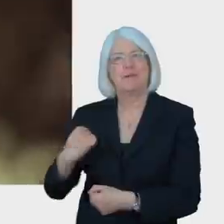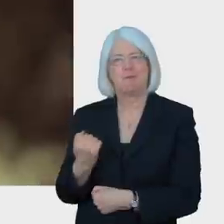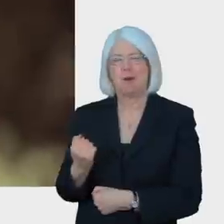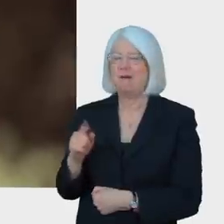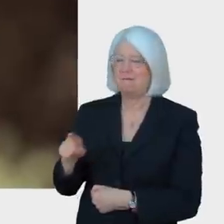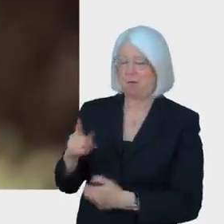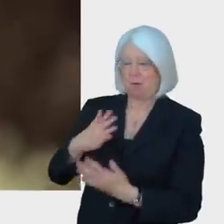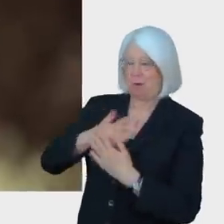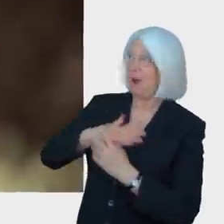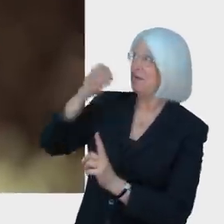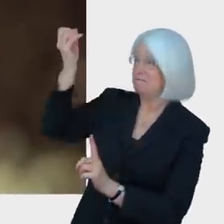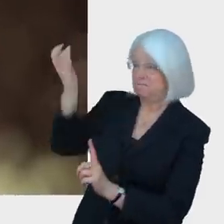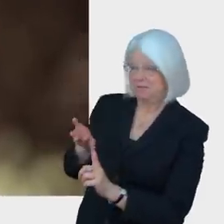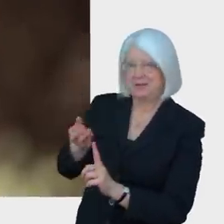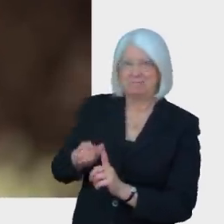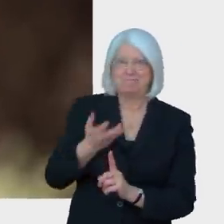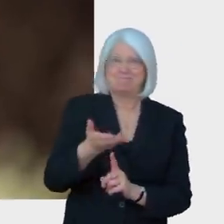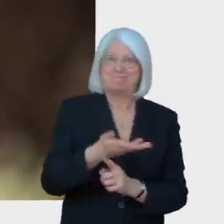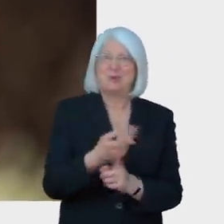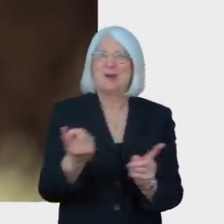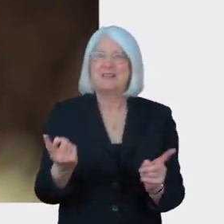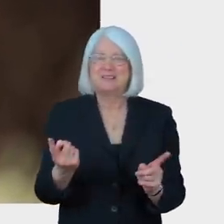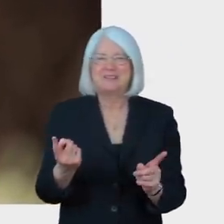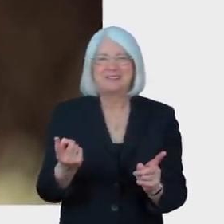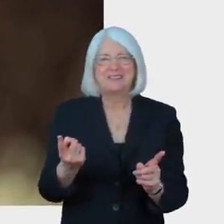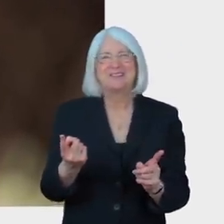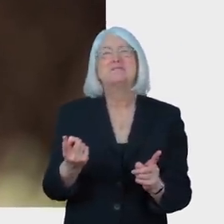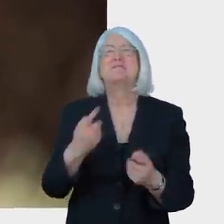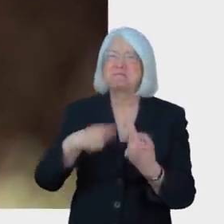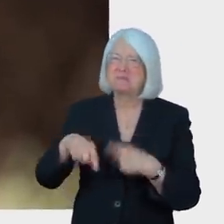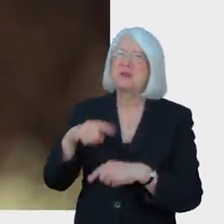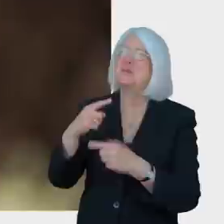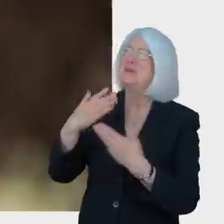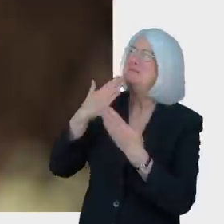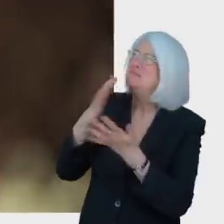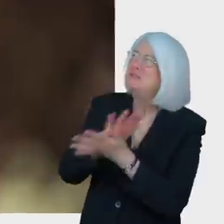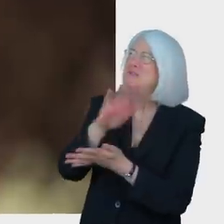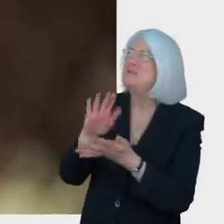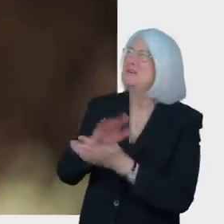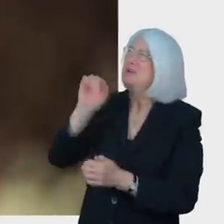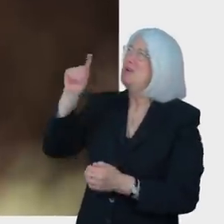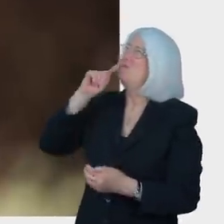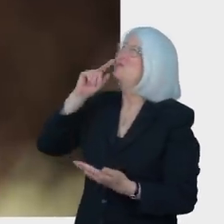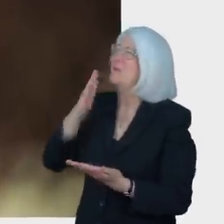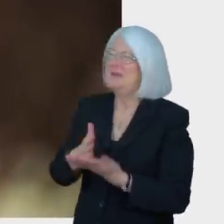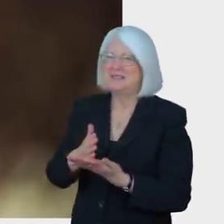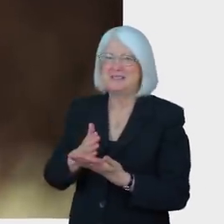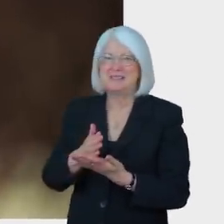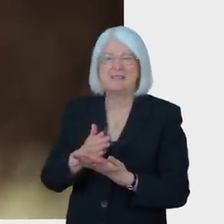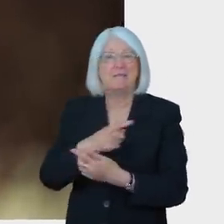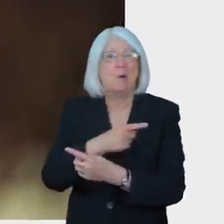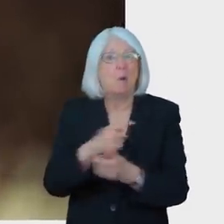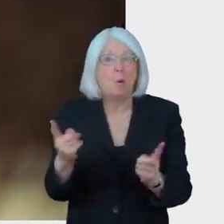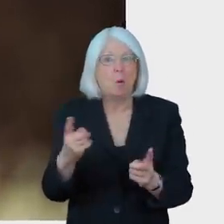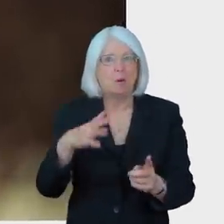us. Above all, we rejoice at your gracious promise to all your servants, living and departed, that